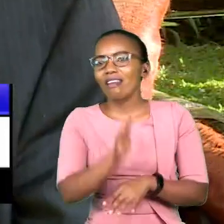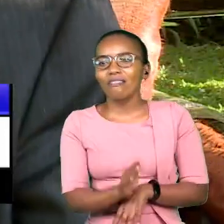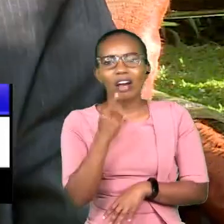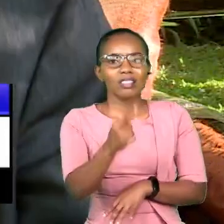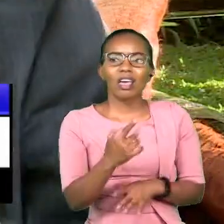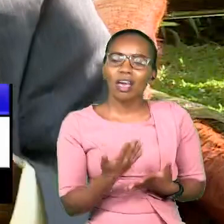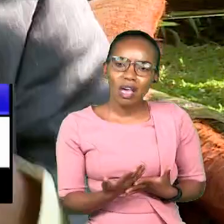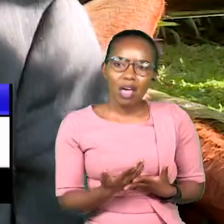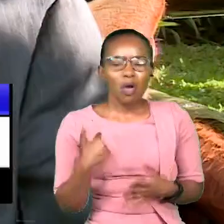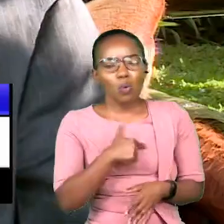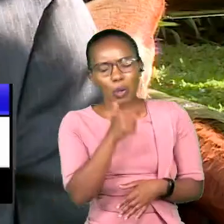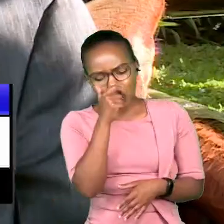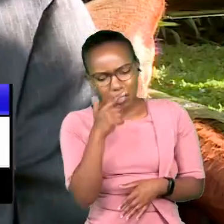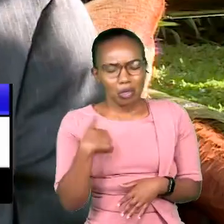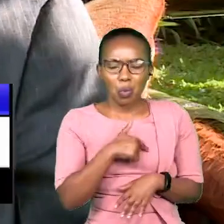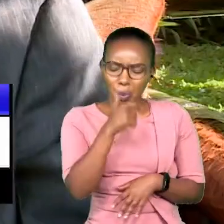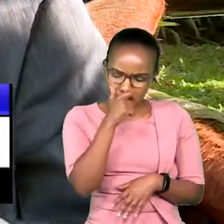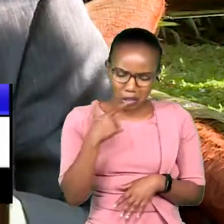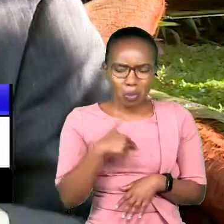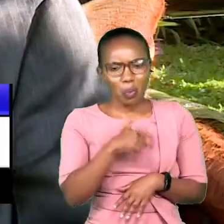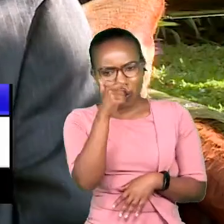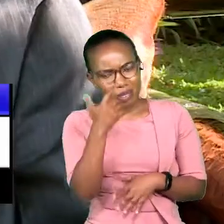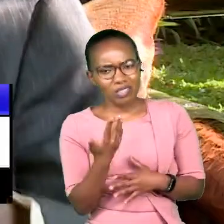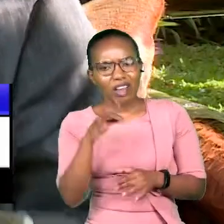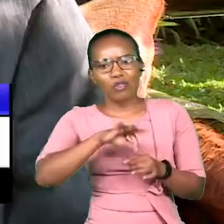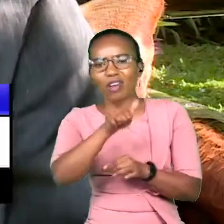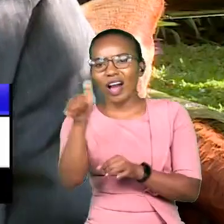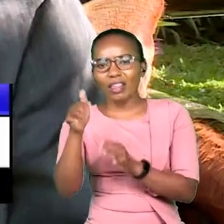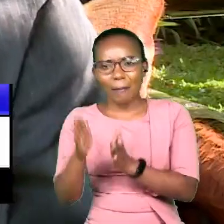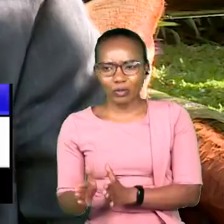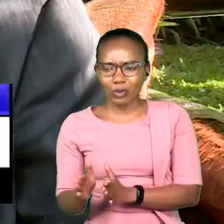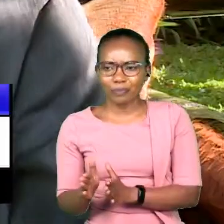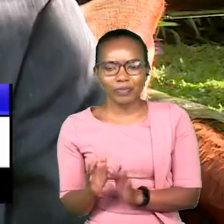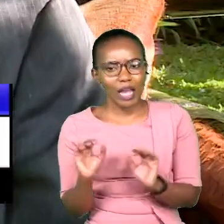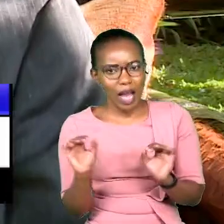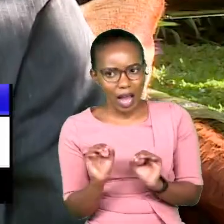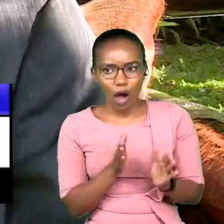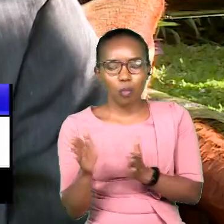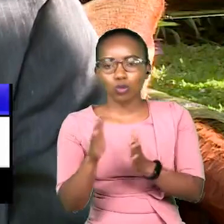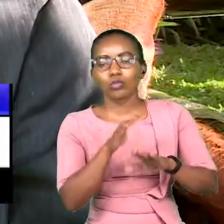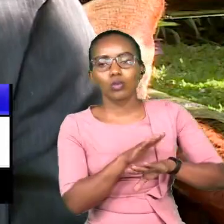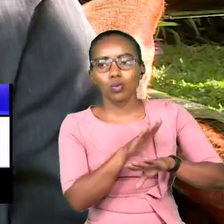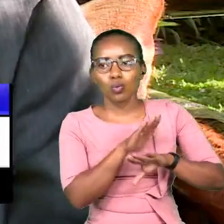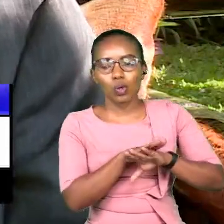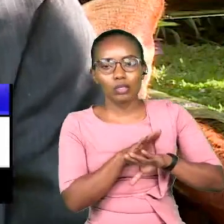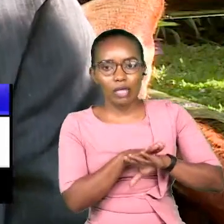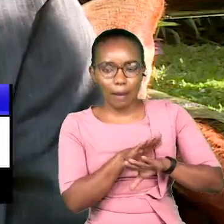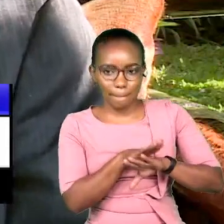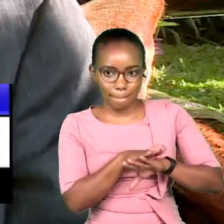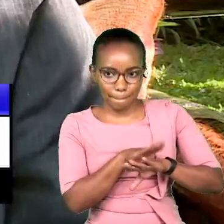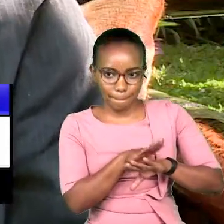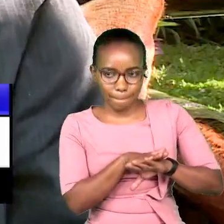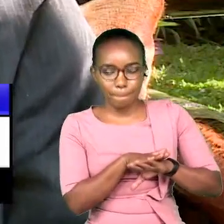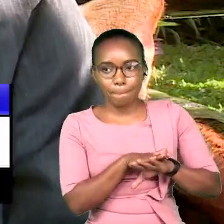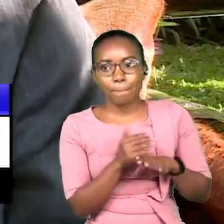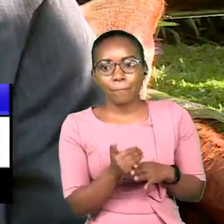say, oh, we wish we knew we would have elected somebody different. This is a good opportunity to look at the